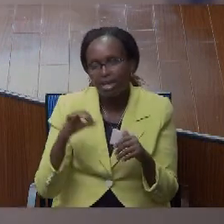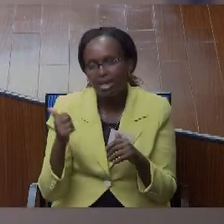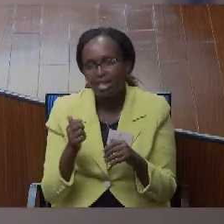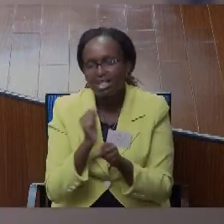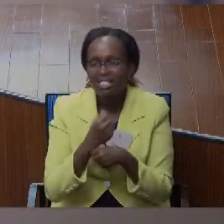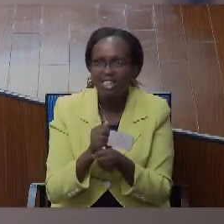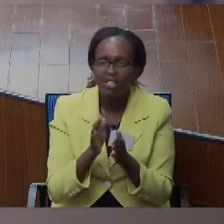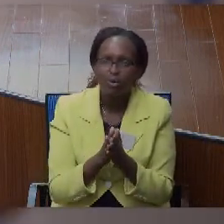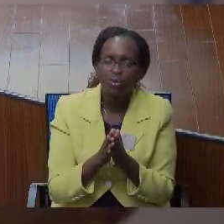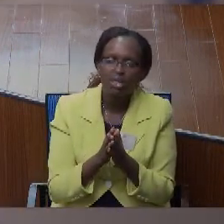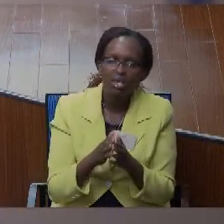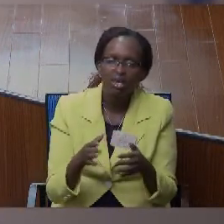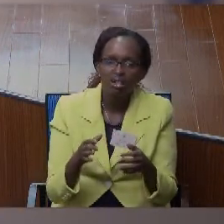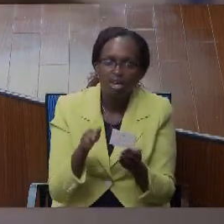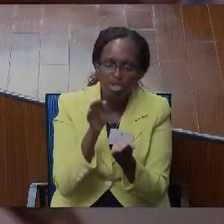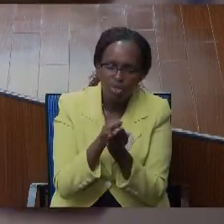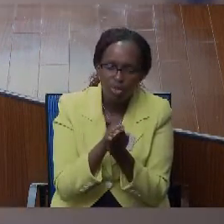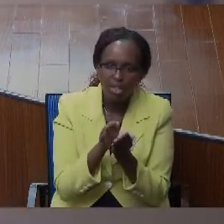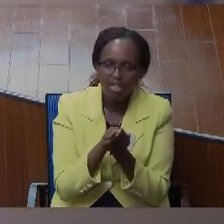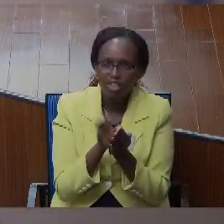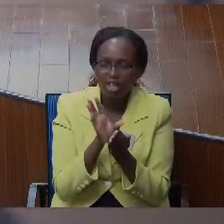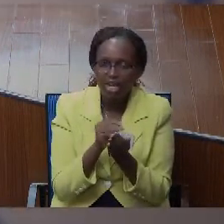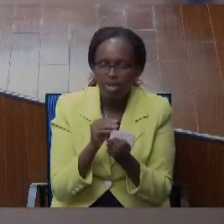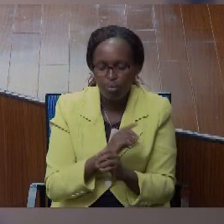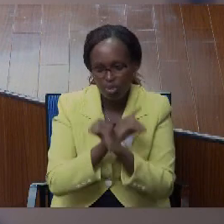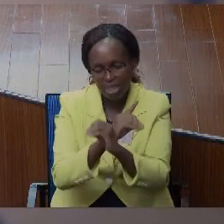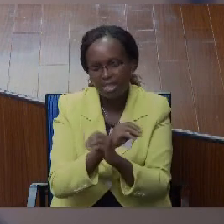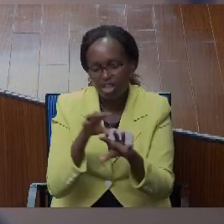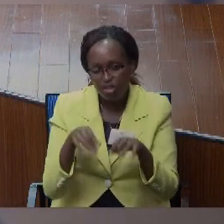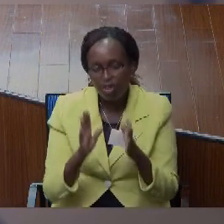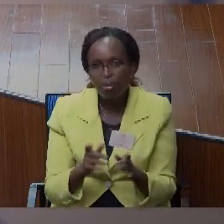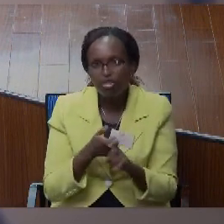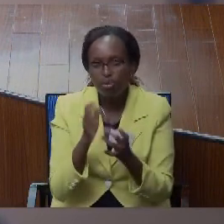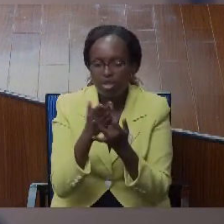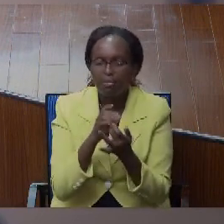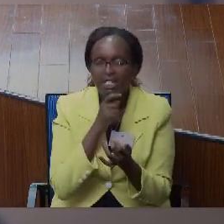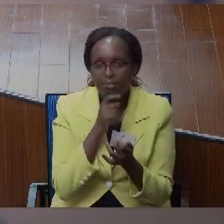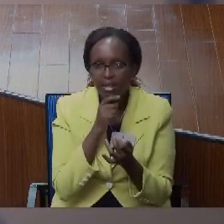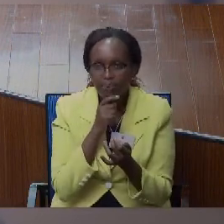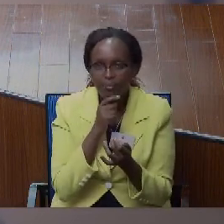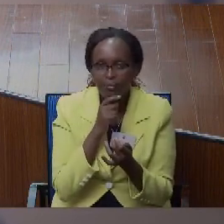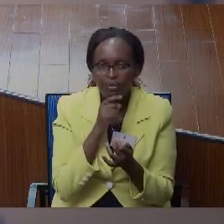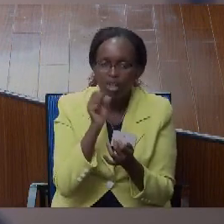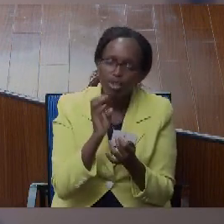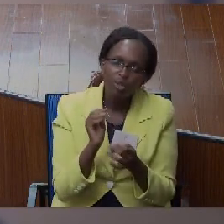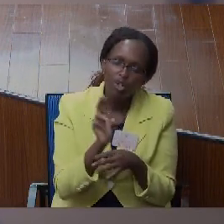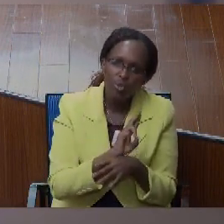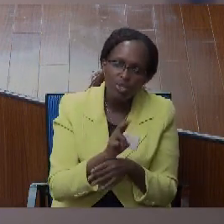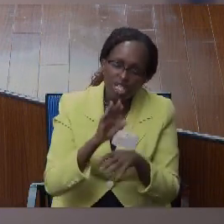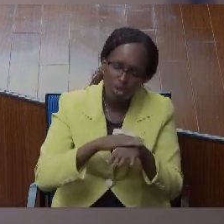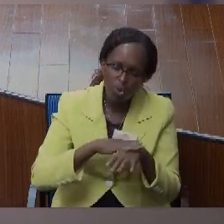with storage and cushioning the farmer from the middleman. These are challenges that a combination of sound policy